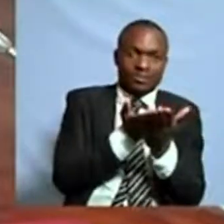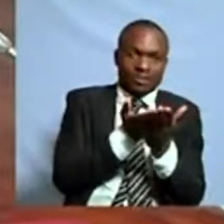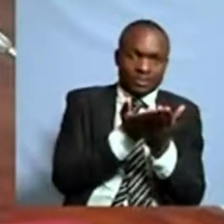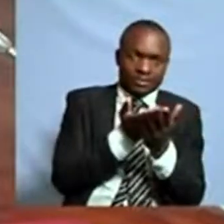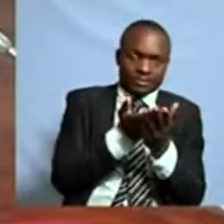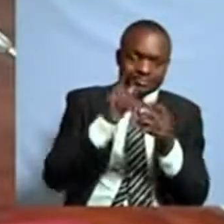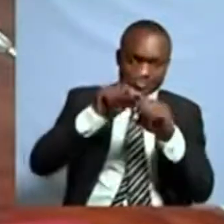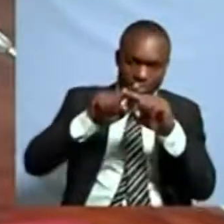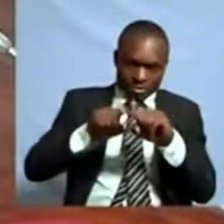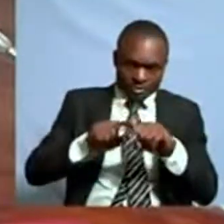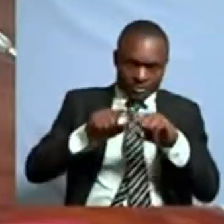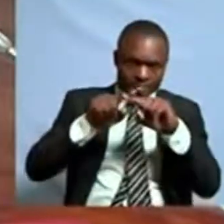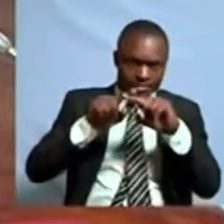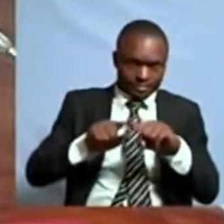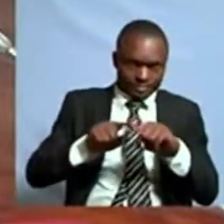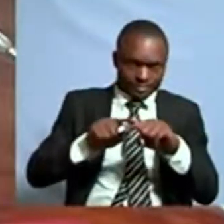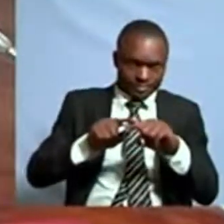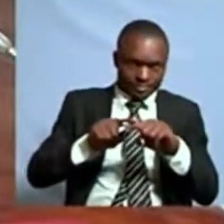fact that